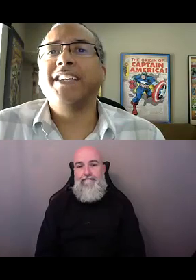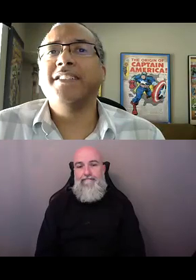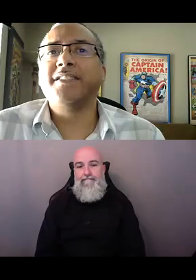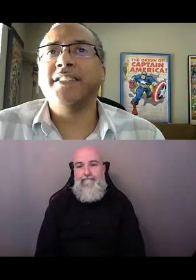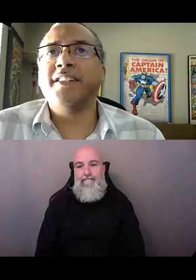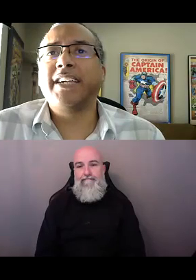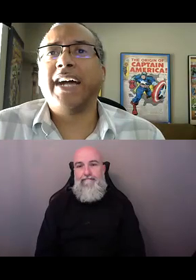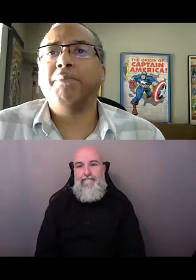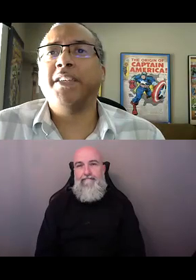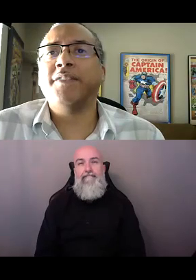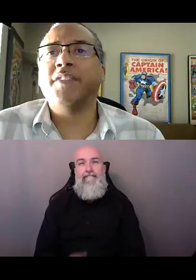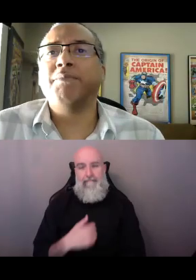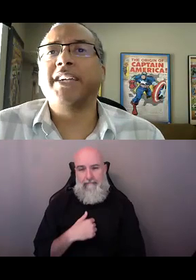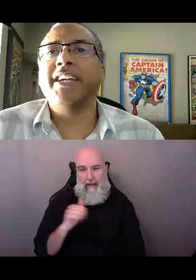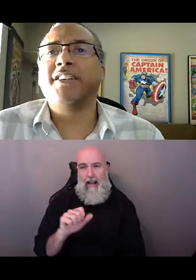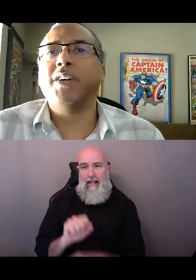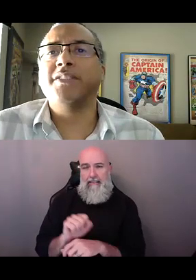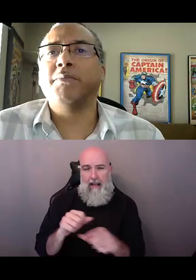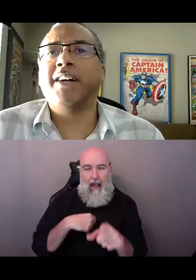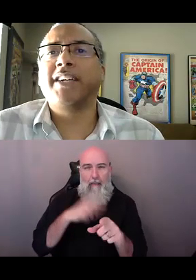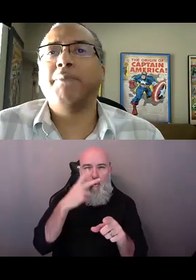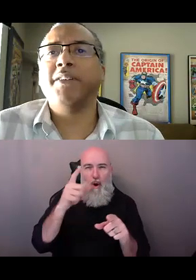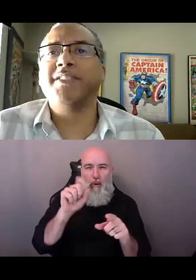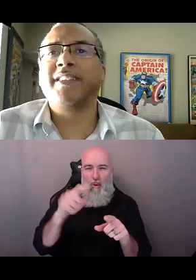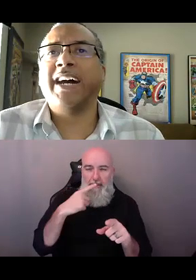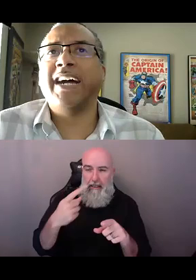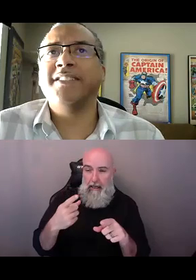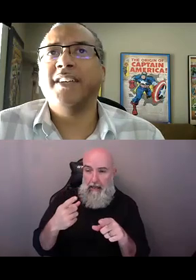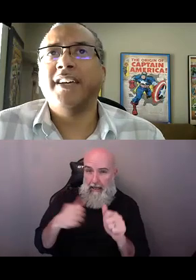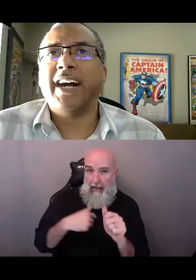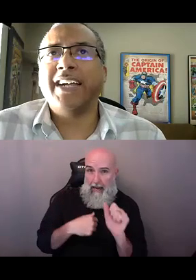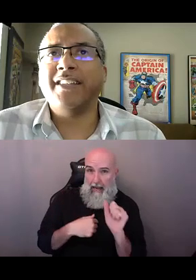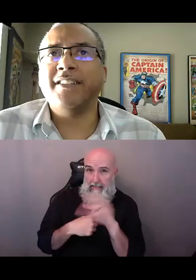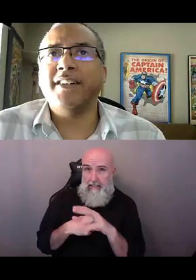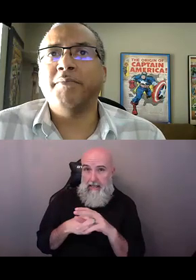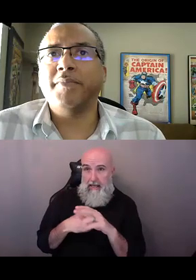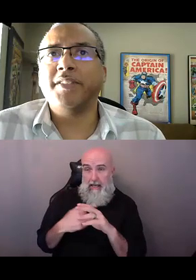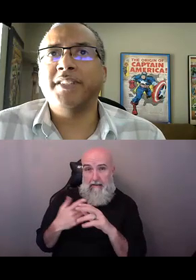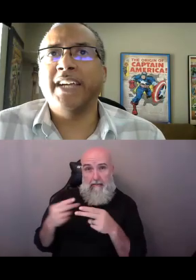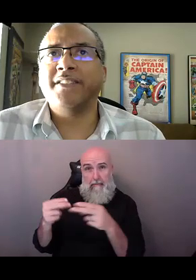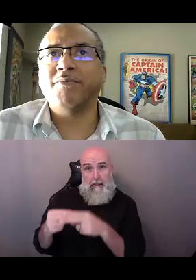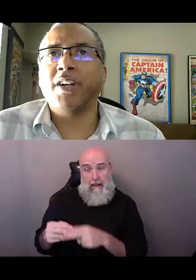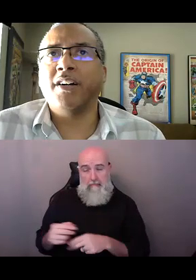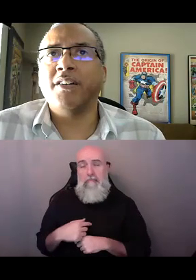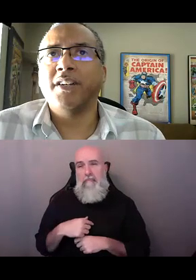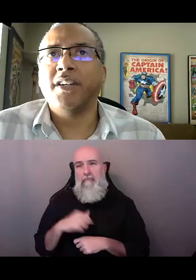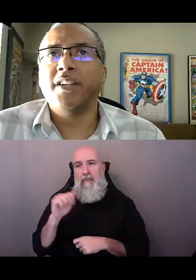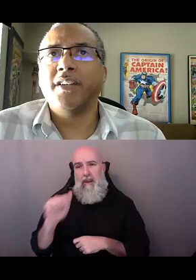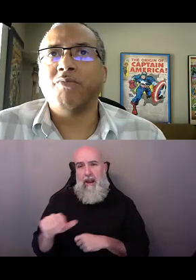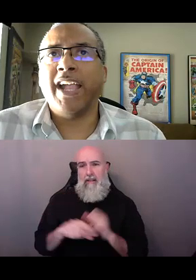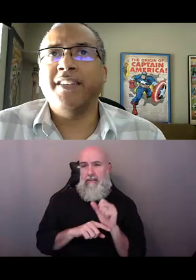yeah, I can send a copy of, I'm looking at the question about a copy of the slides. I can send that